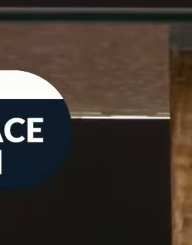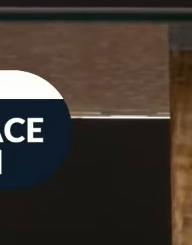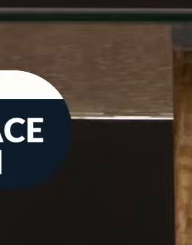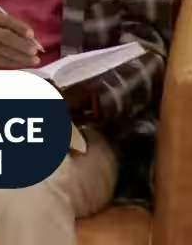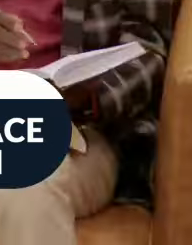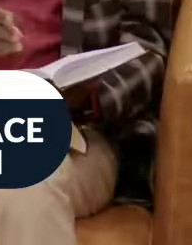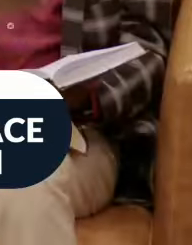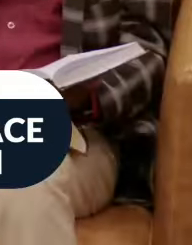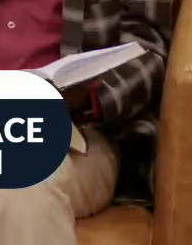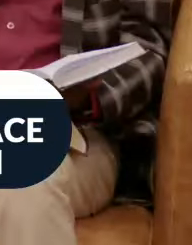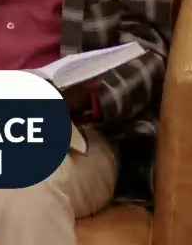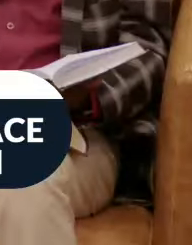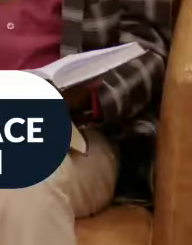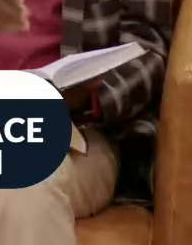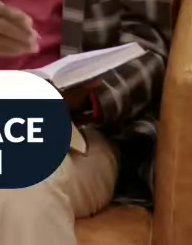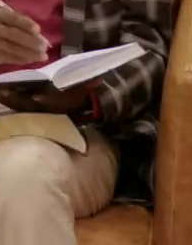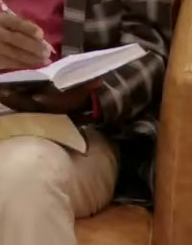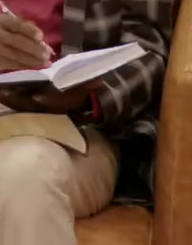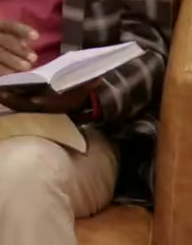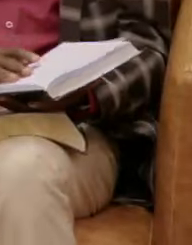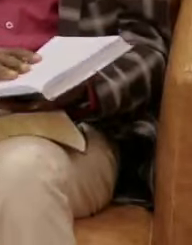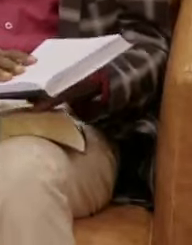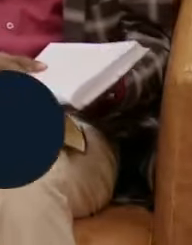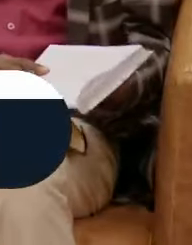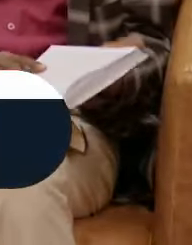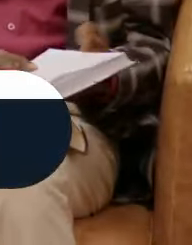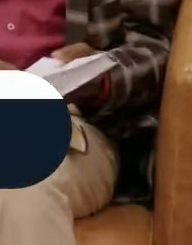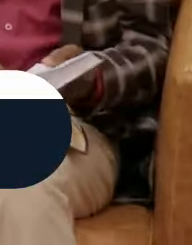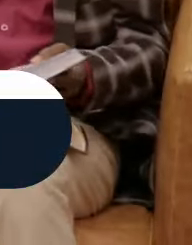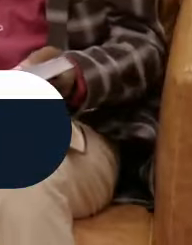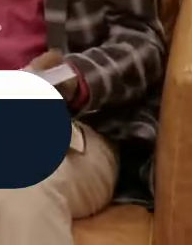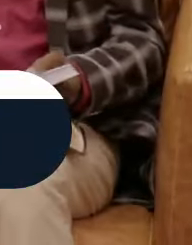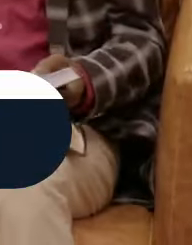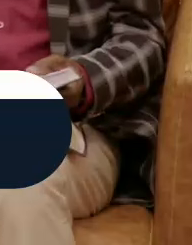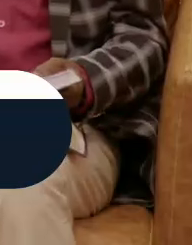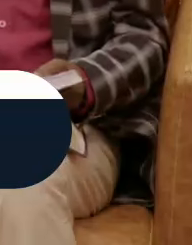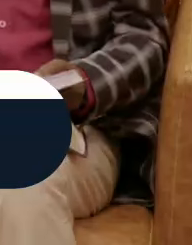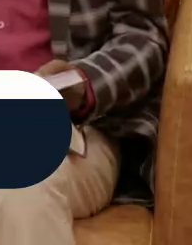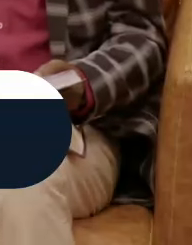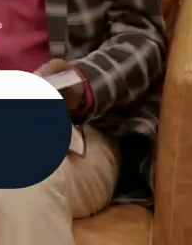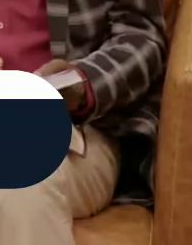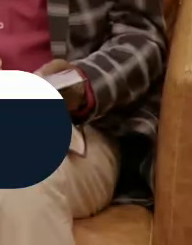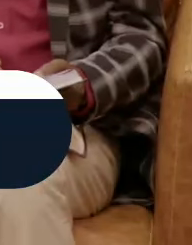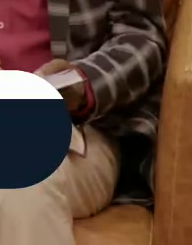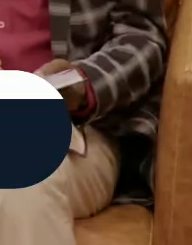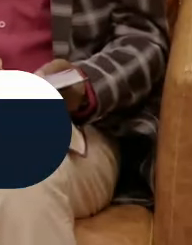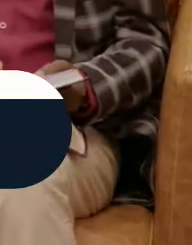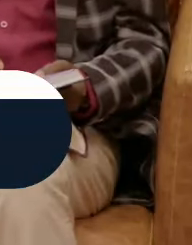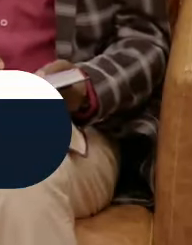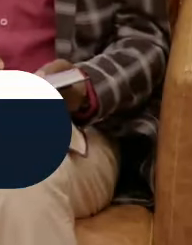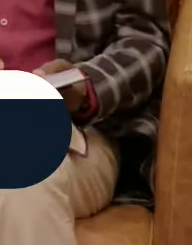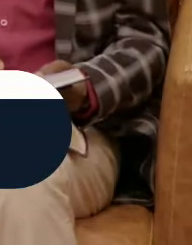Number one is the transforming grace. Grace transforms. There are people that do not